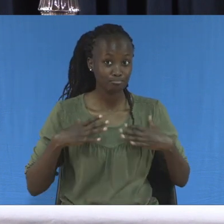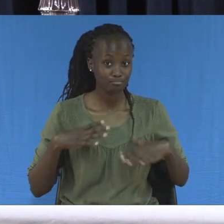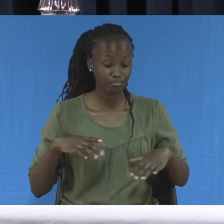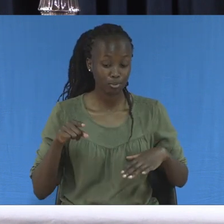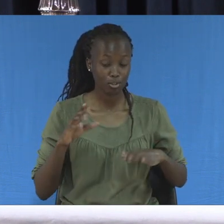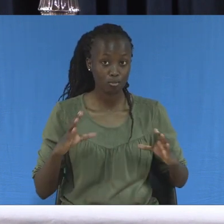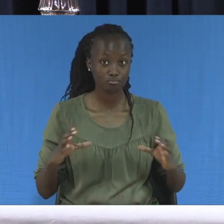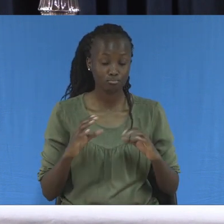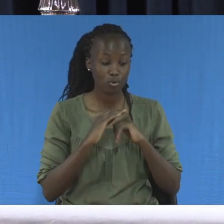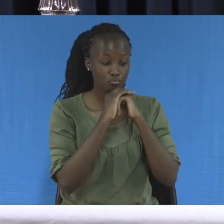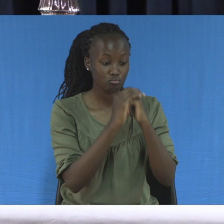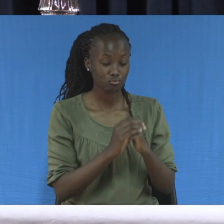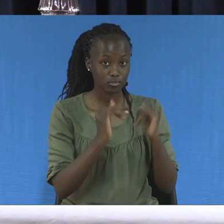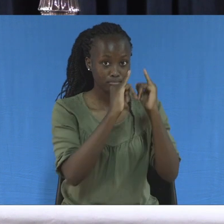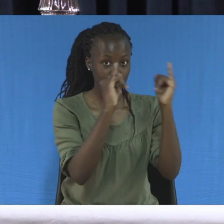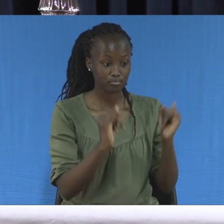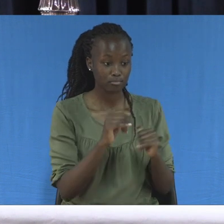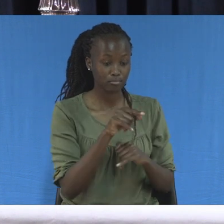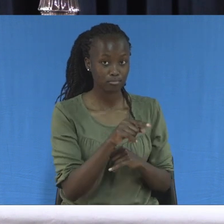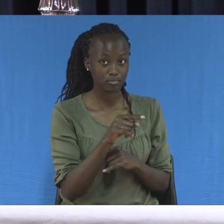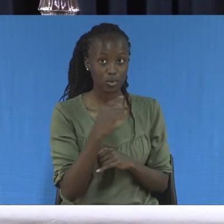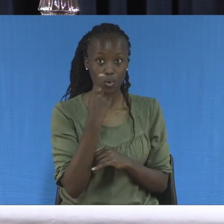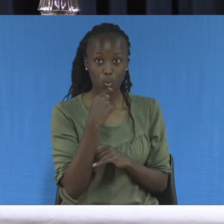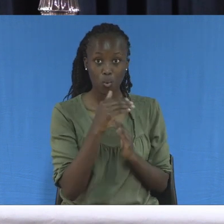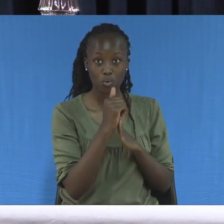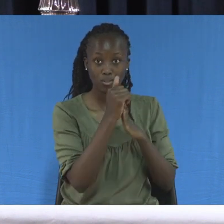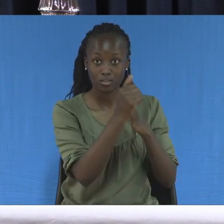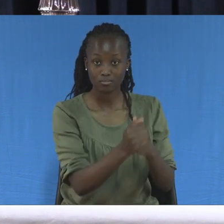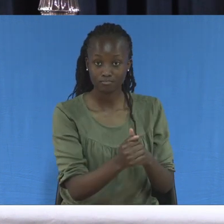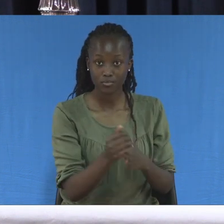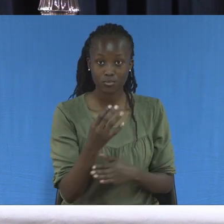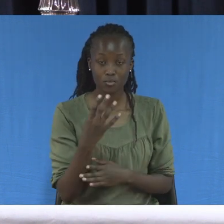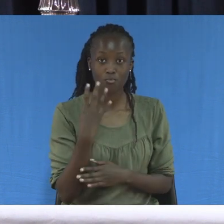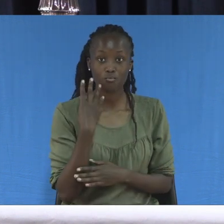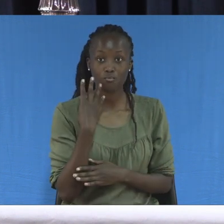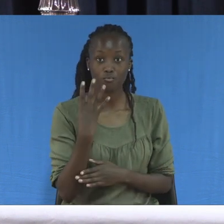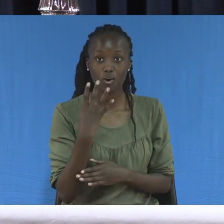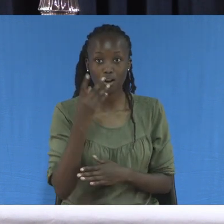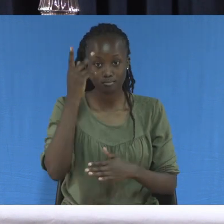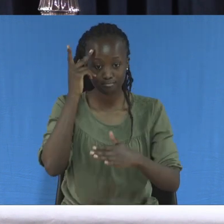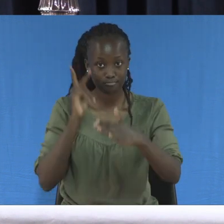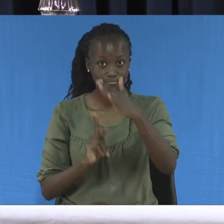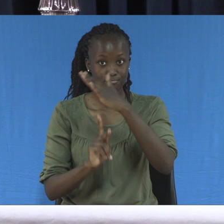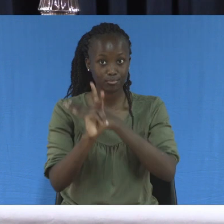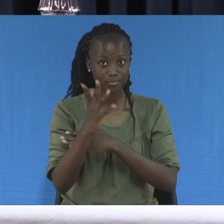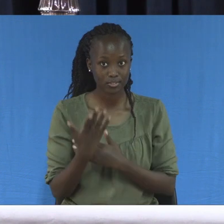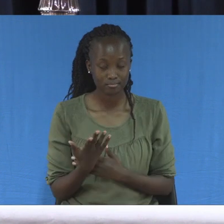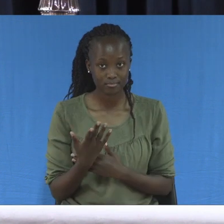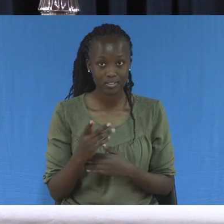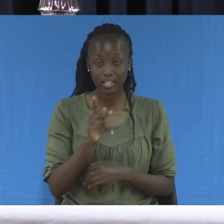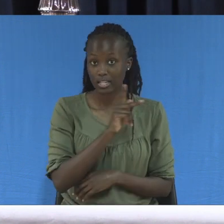idol, led by over 400 prophets. The